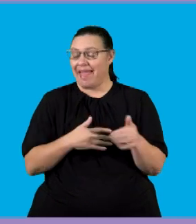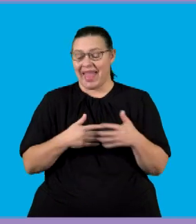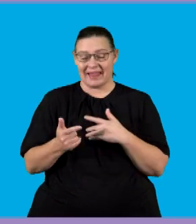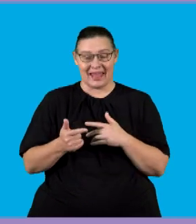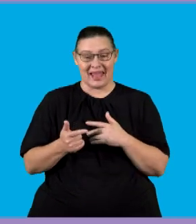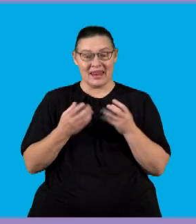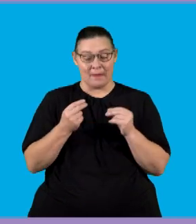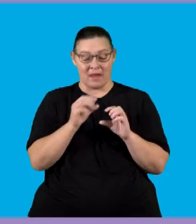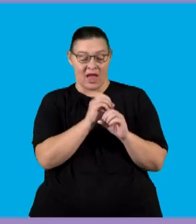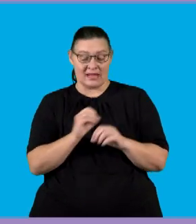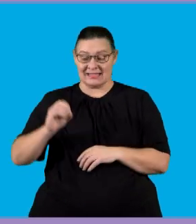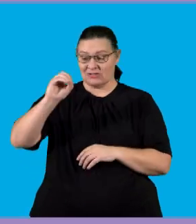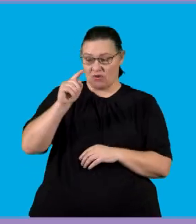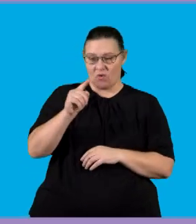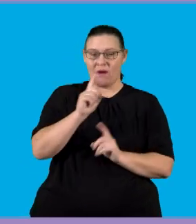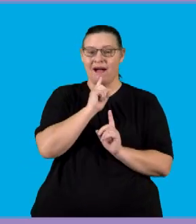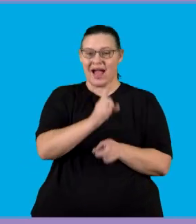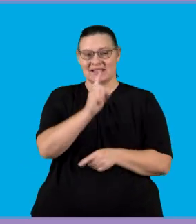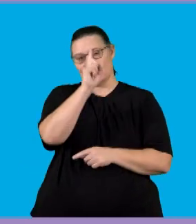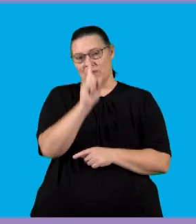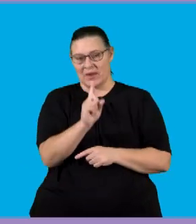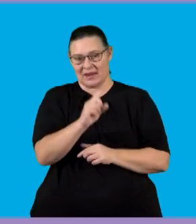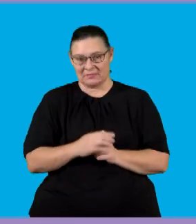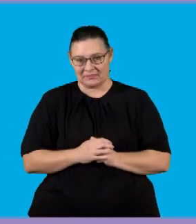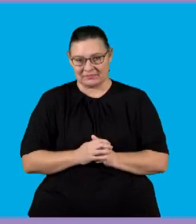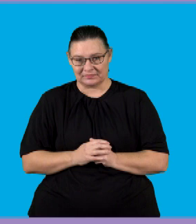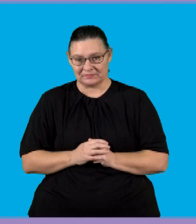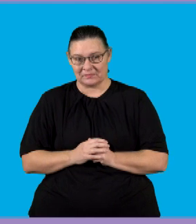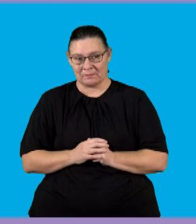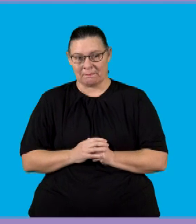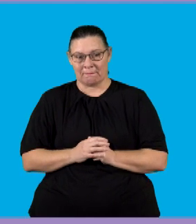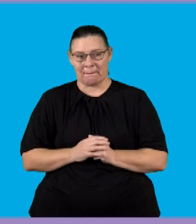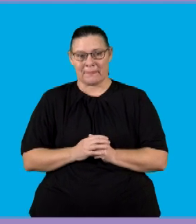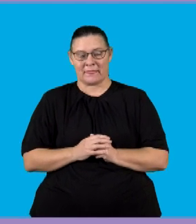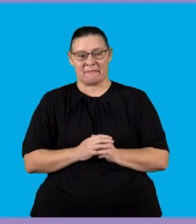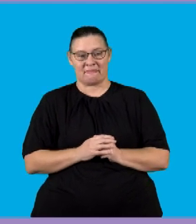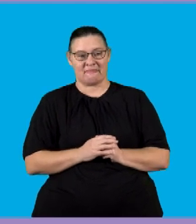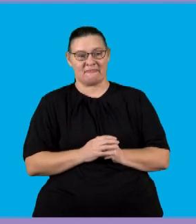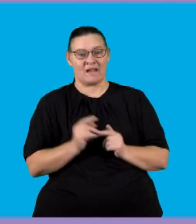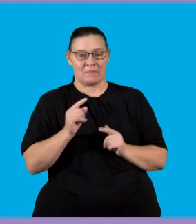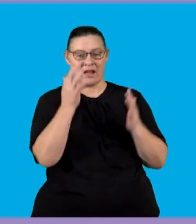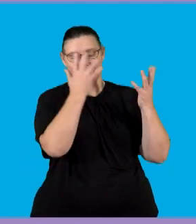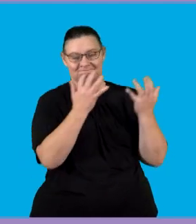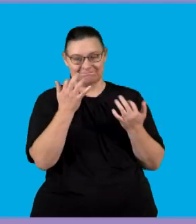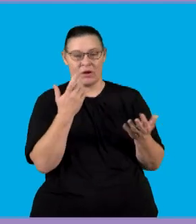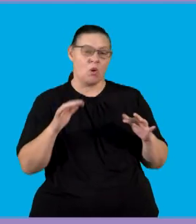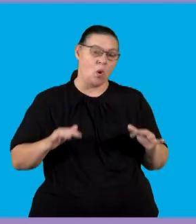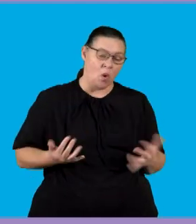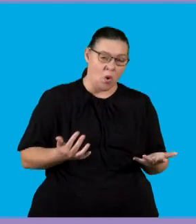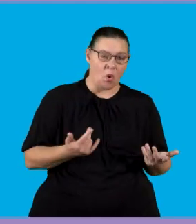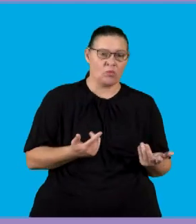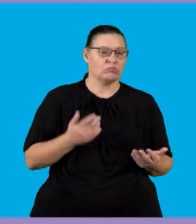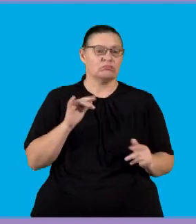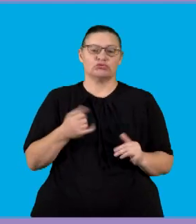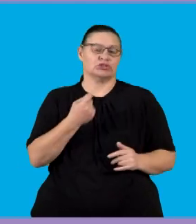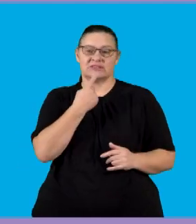exponent 0 is 1, we know that our answer here is going to be 1. Of course, that was one way of you calculating that, or